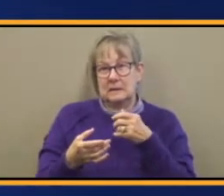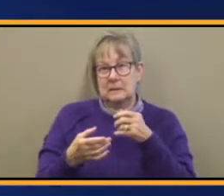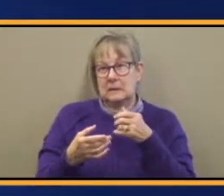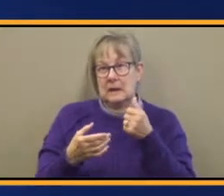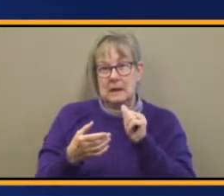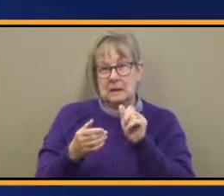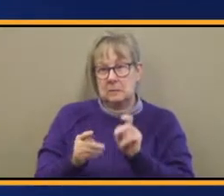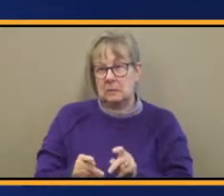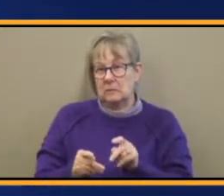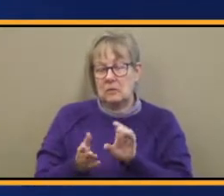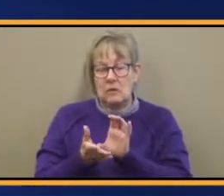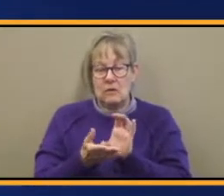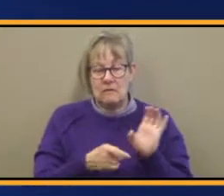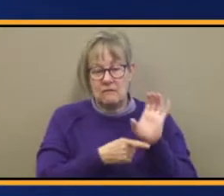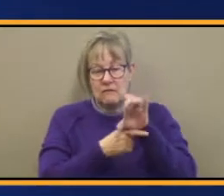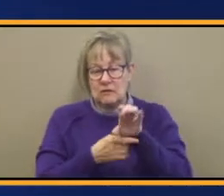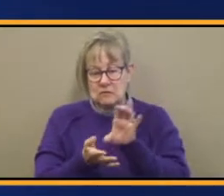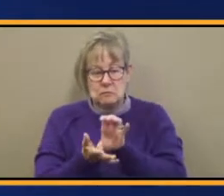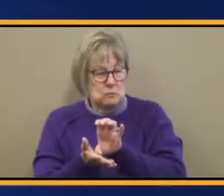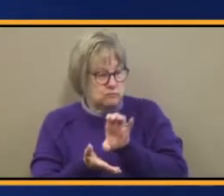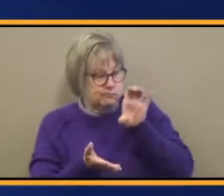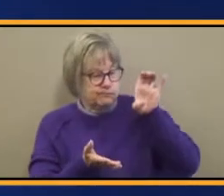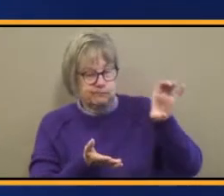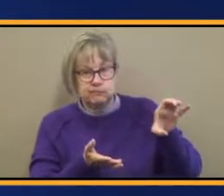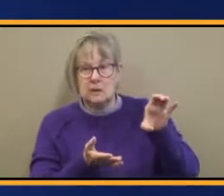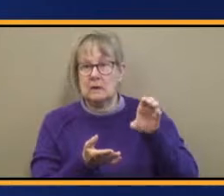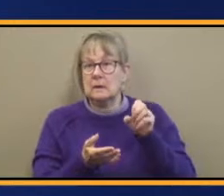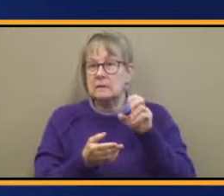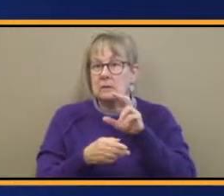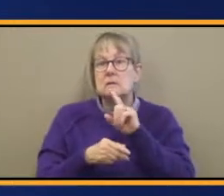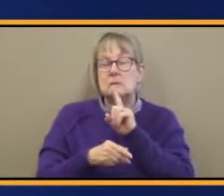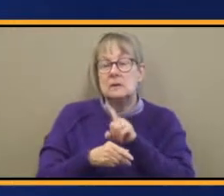force them to pay a lump sum if it was a meter issue. So absolutely,